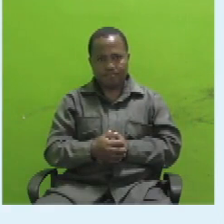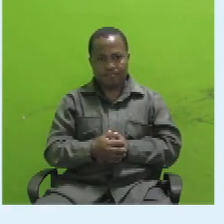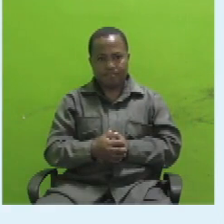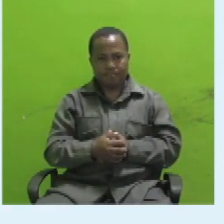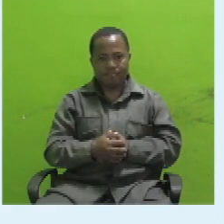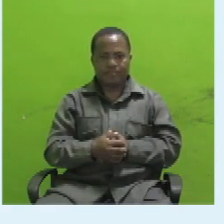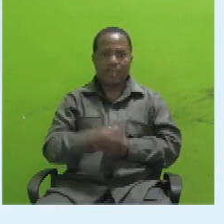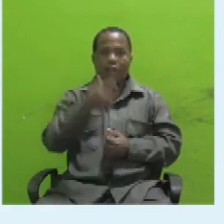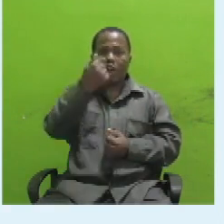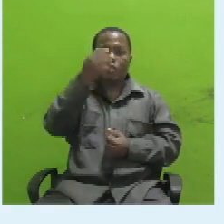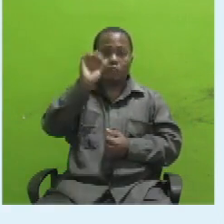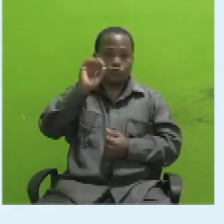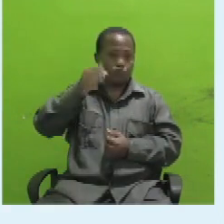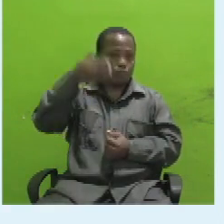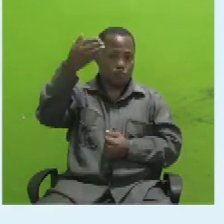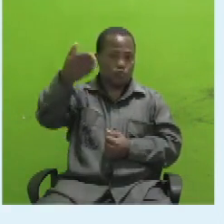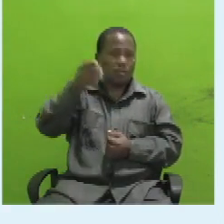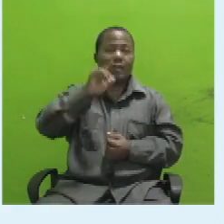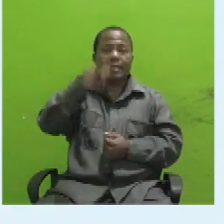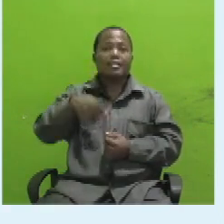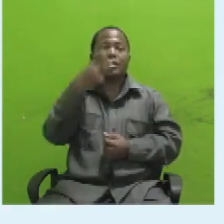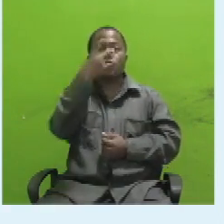2. 2. It is